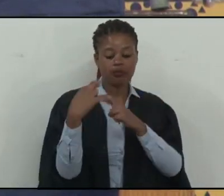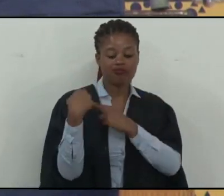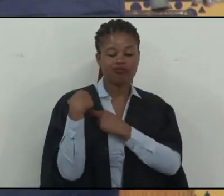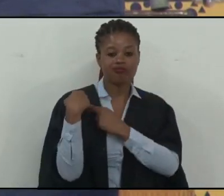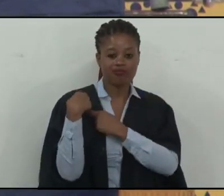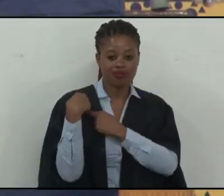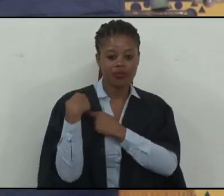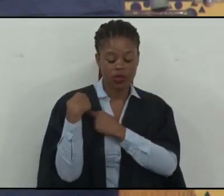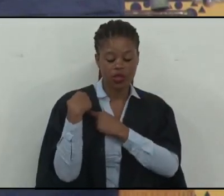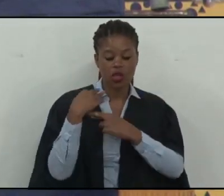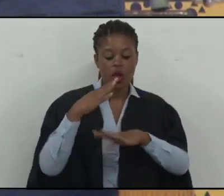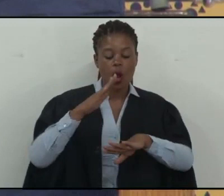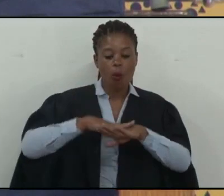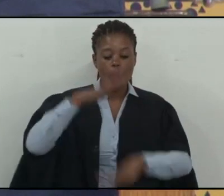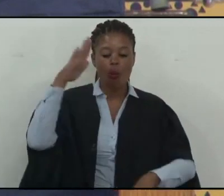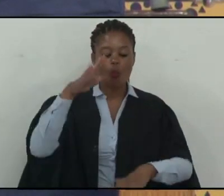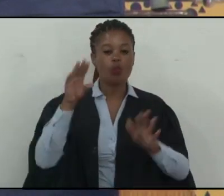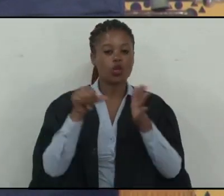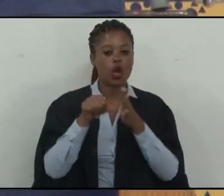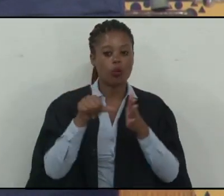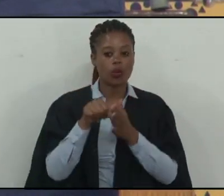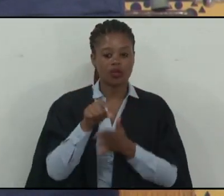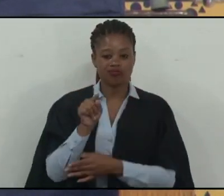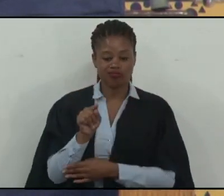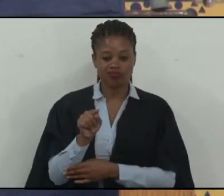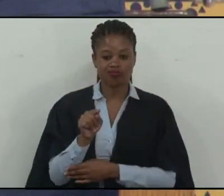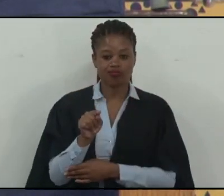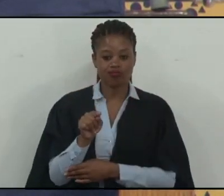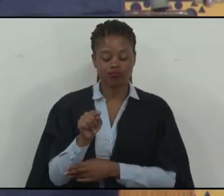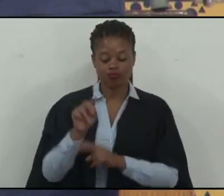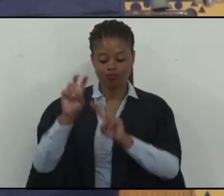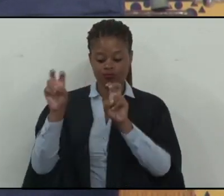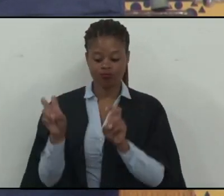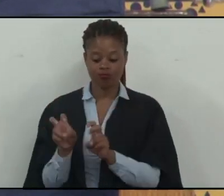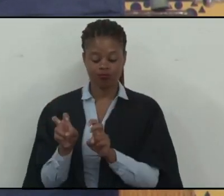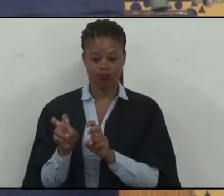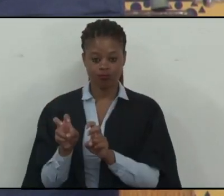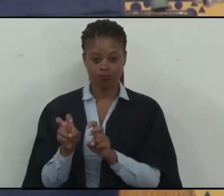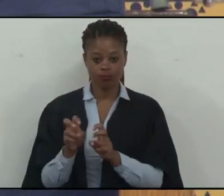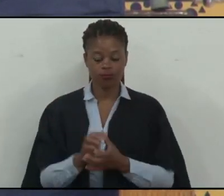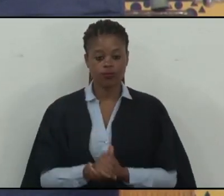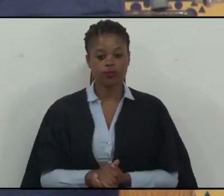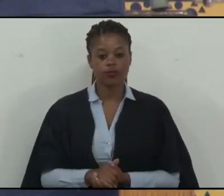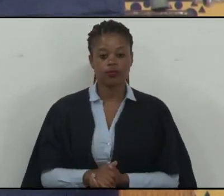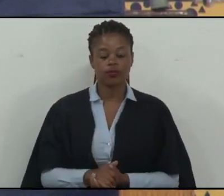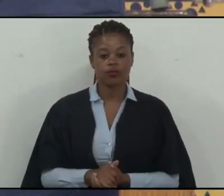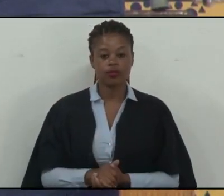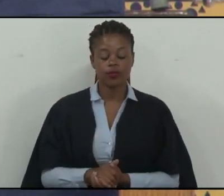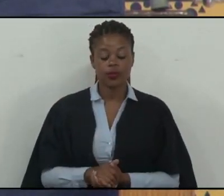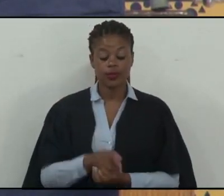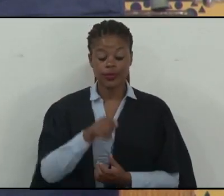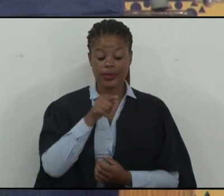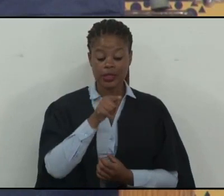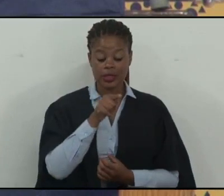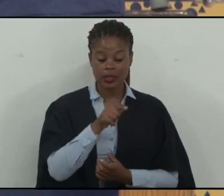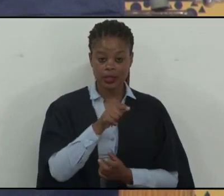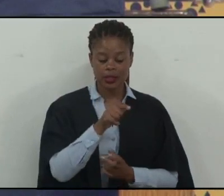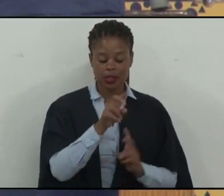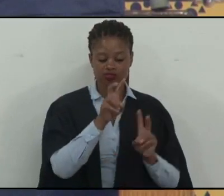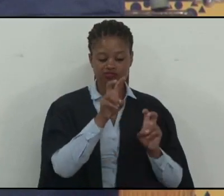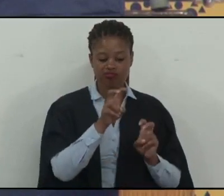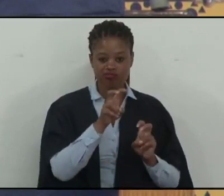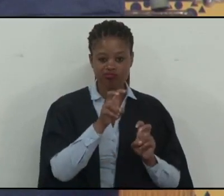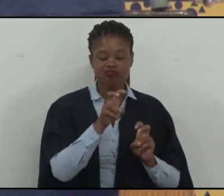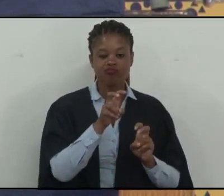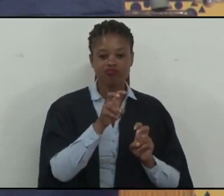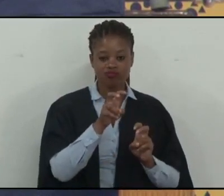is even more important. Close quotes. These were the words of